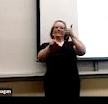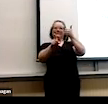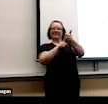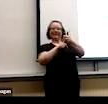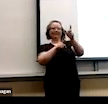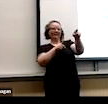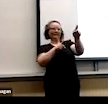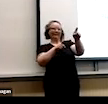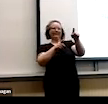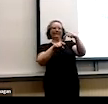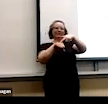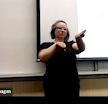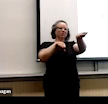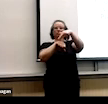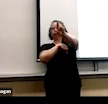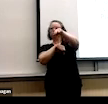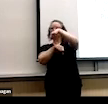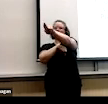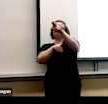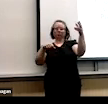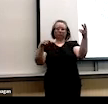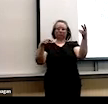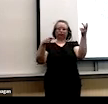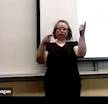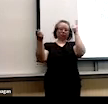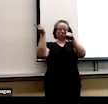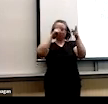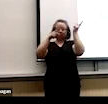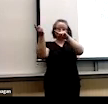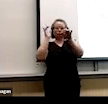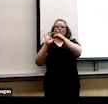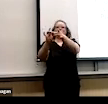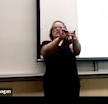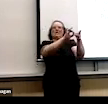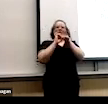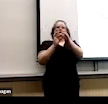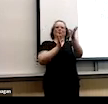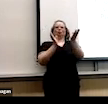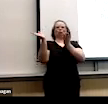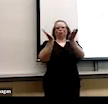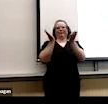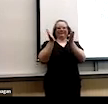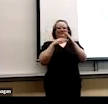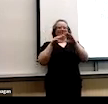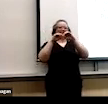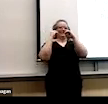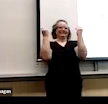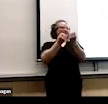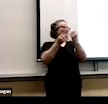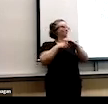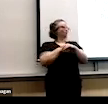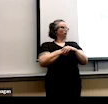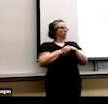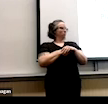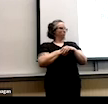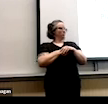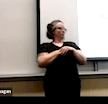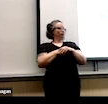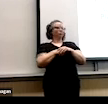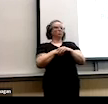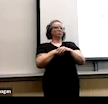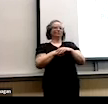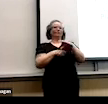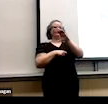that they provide is the coordinated service planning. And so and annoyingly, it has 2 acronyms. So the coordinated service planning